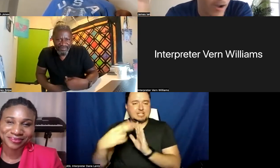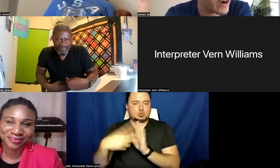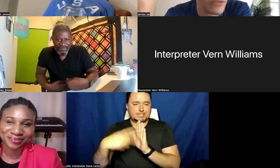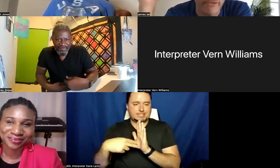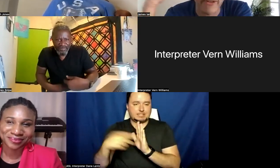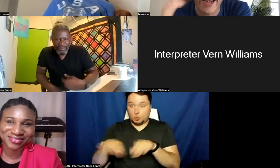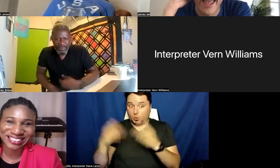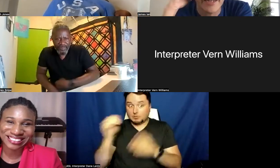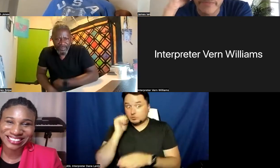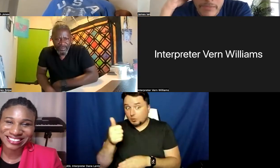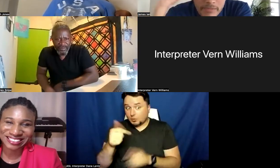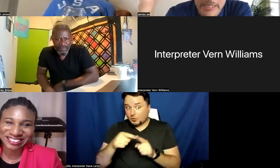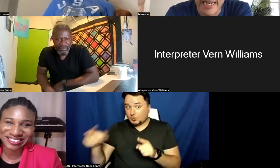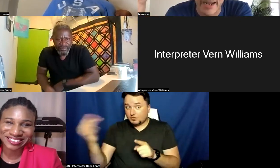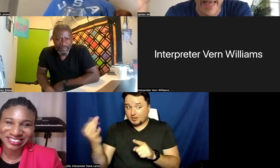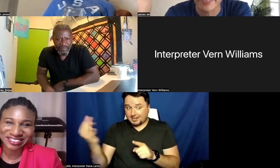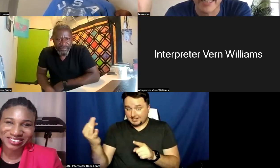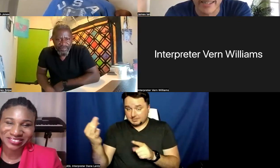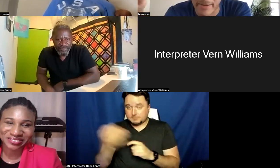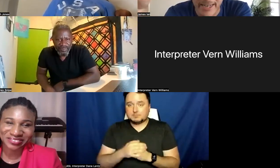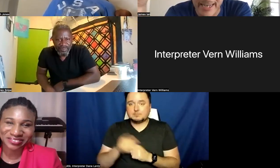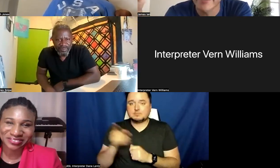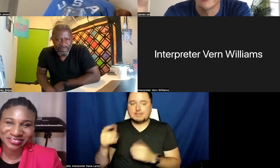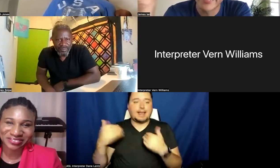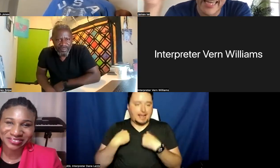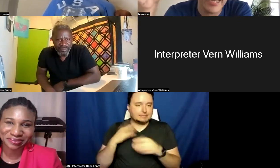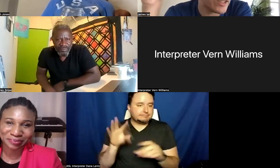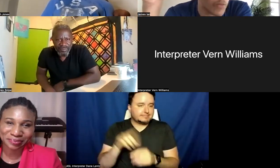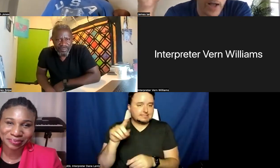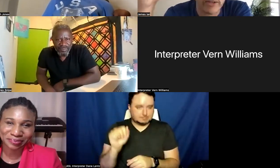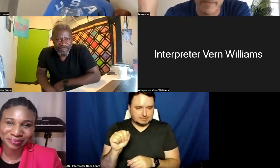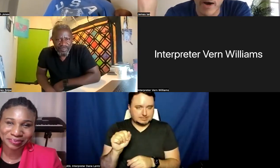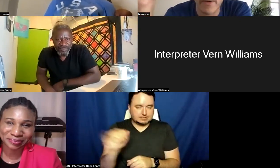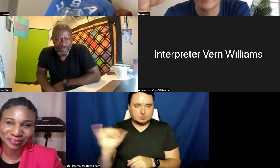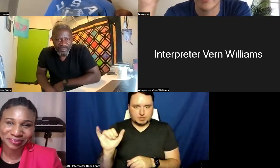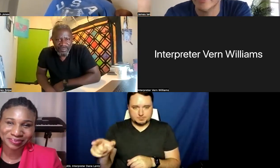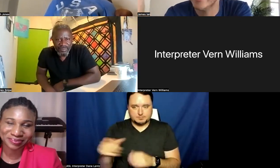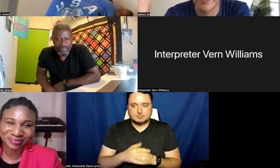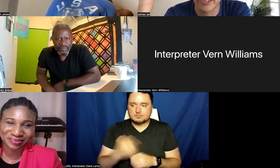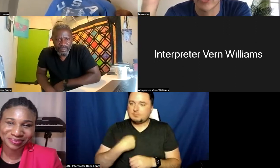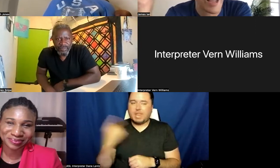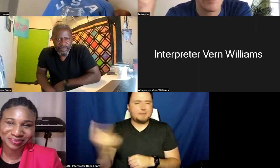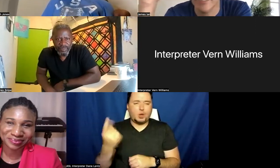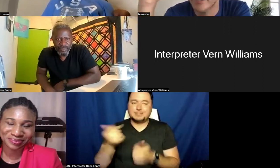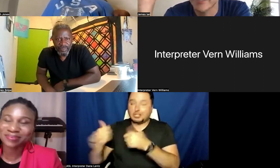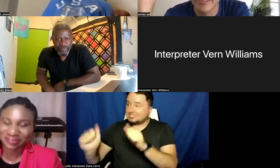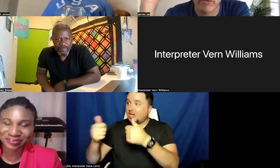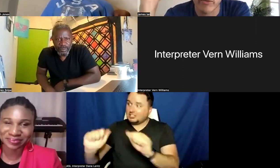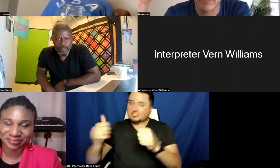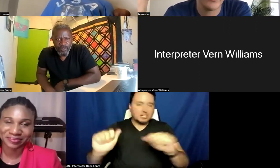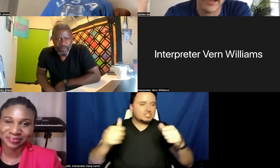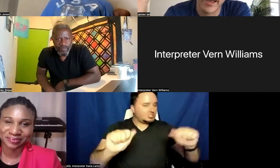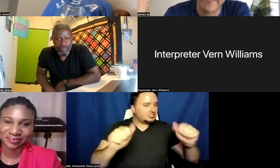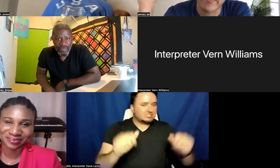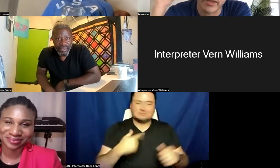opening tomorrow through Friday that has disability in it as well. So I'm always auditioning and just trying to